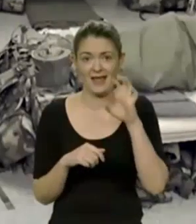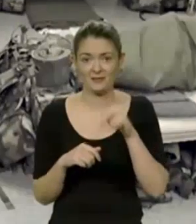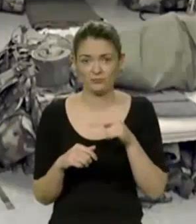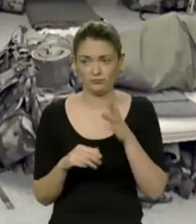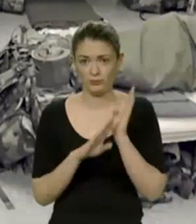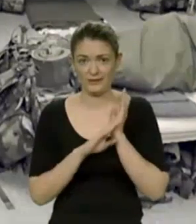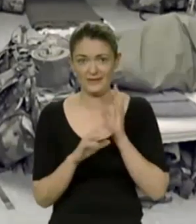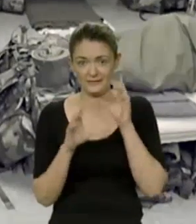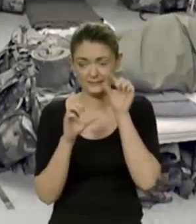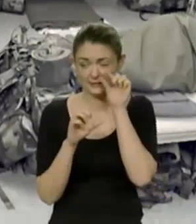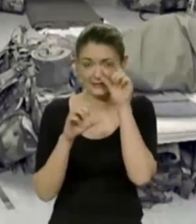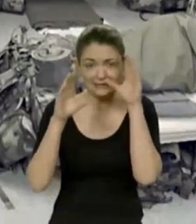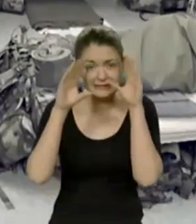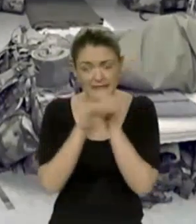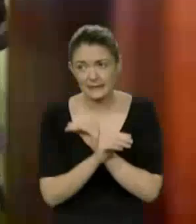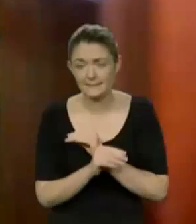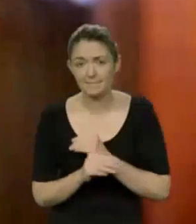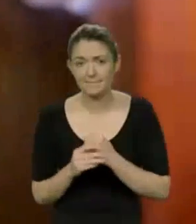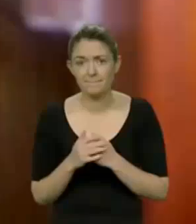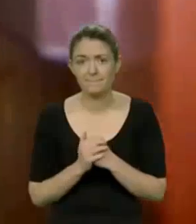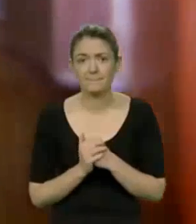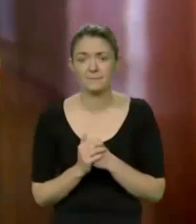The recruits have had little sleep.